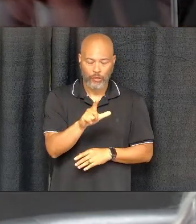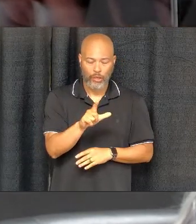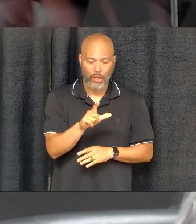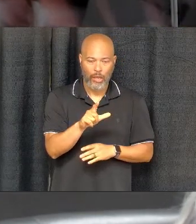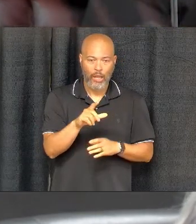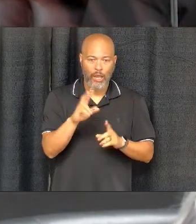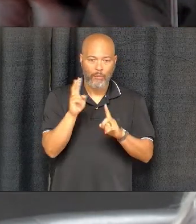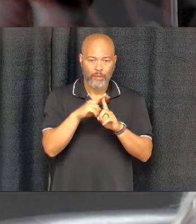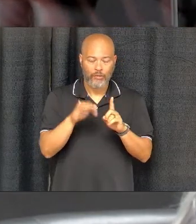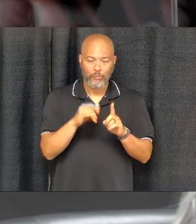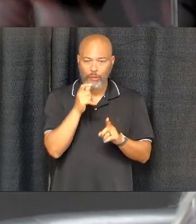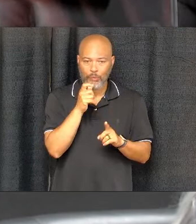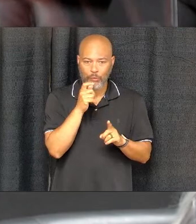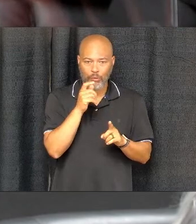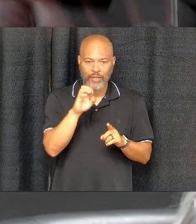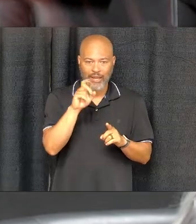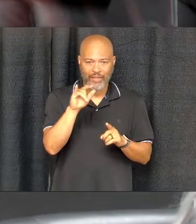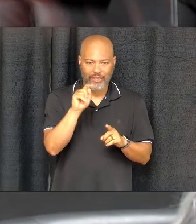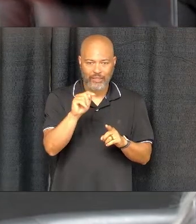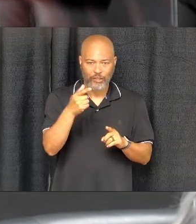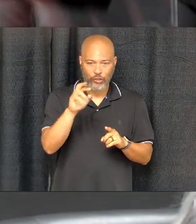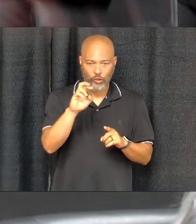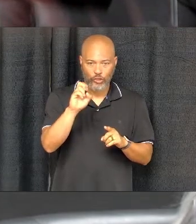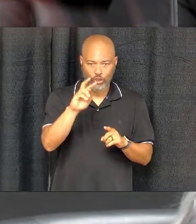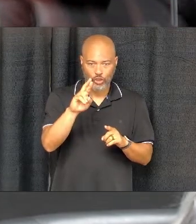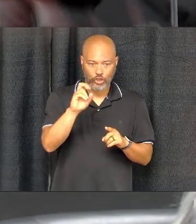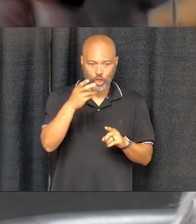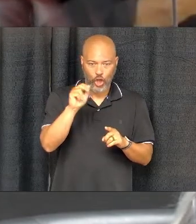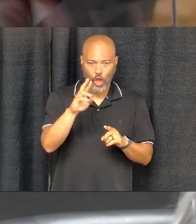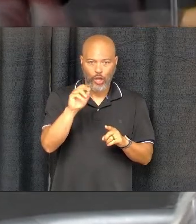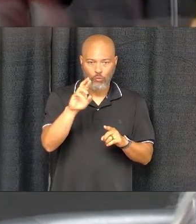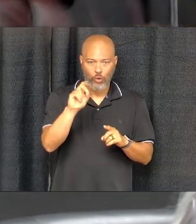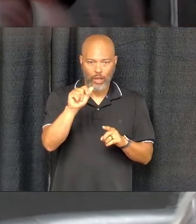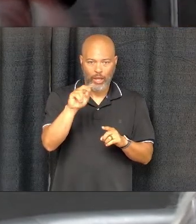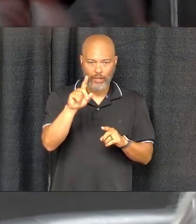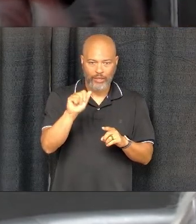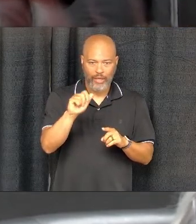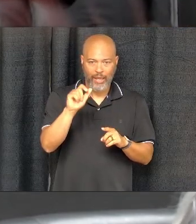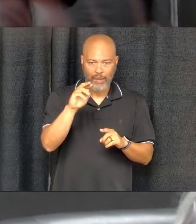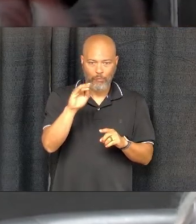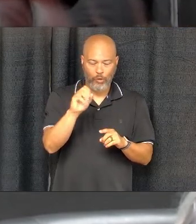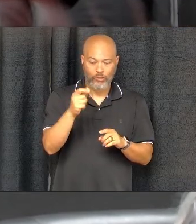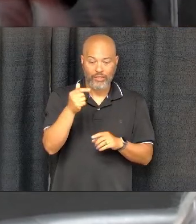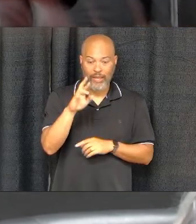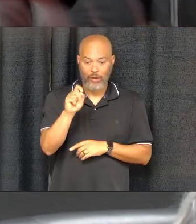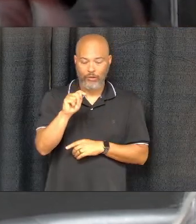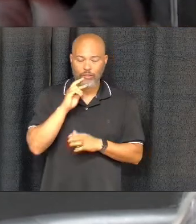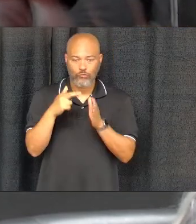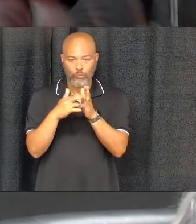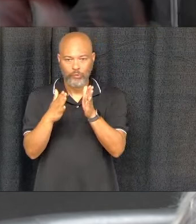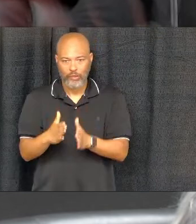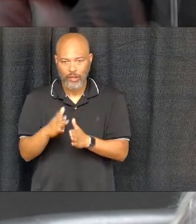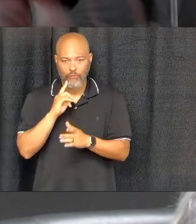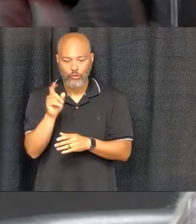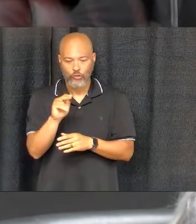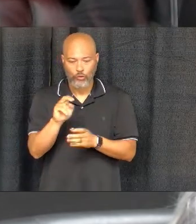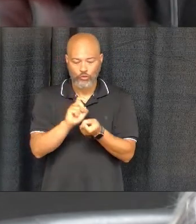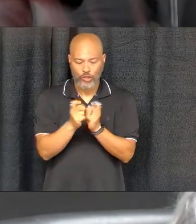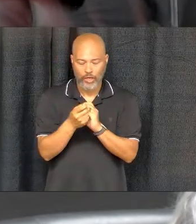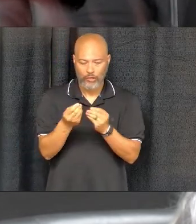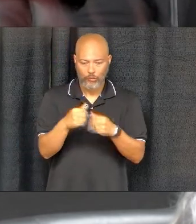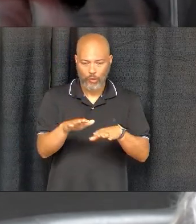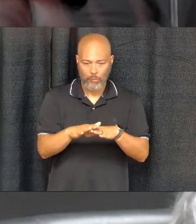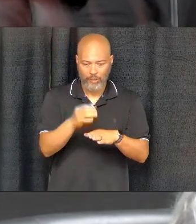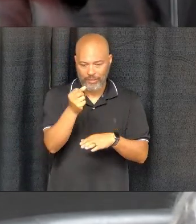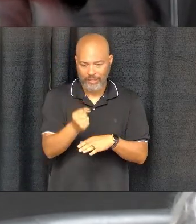Clarksville, application of Elliot Kershaw and Rolanda Amos, Richard Garrett, agent, for zone change on a parcel located at